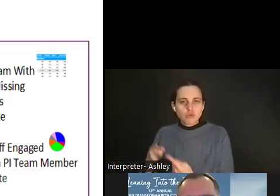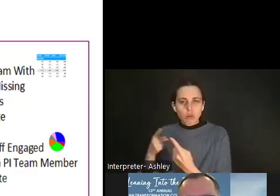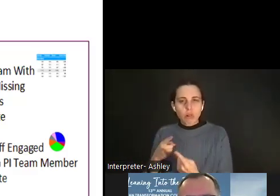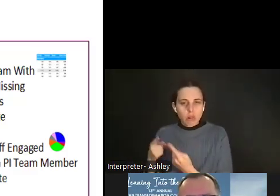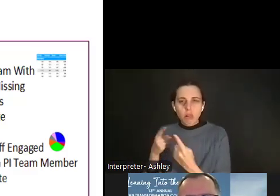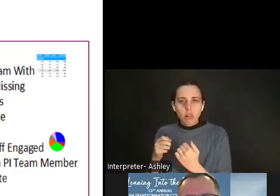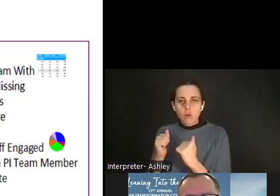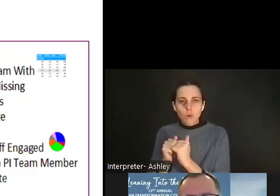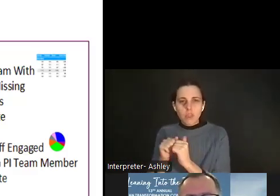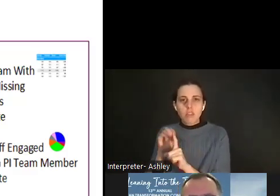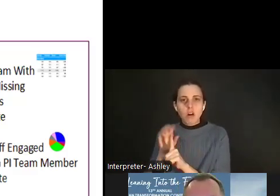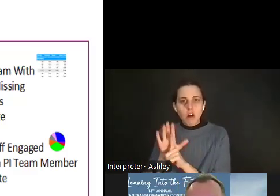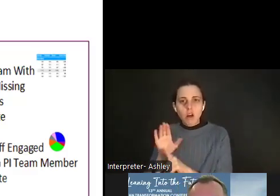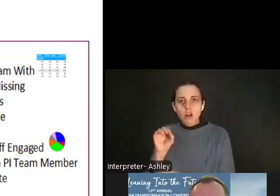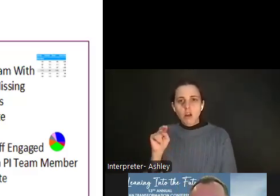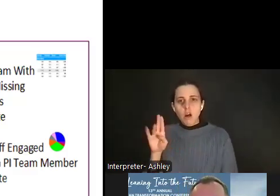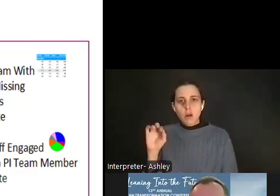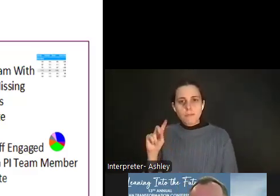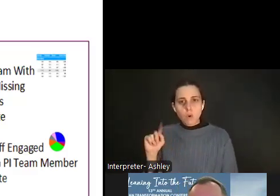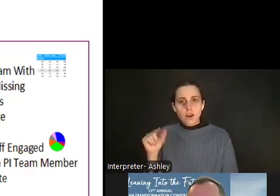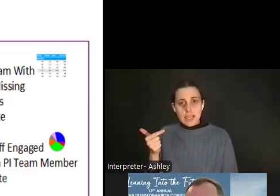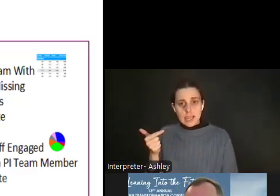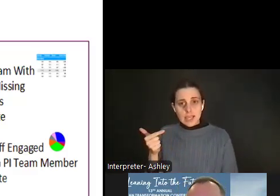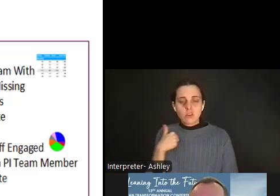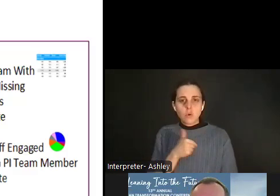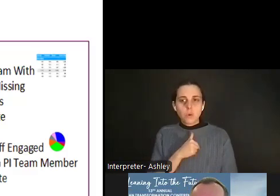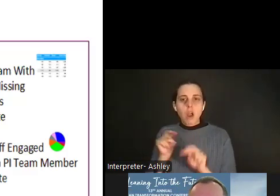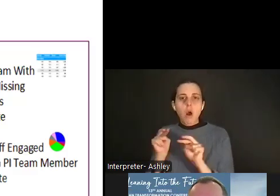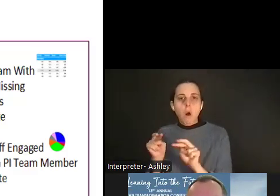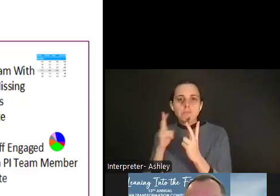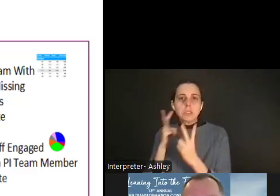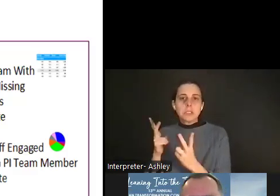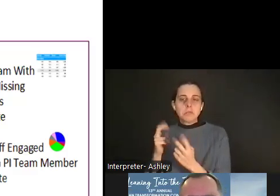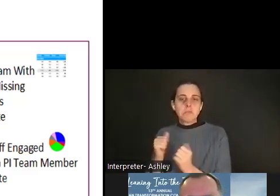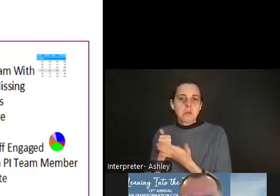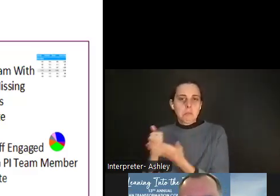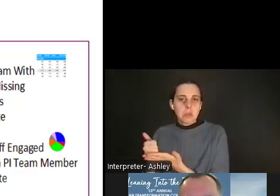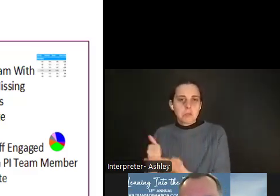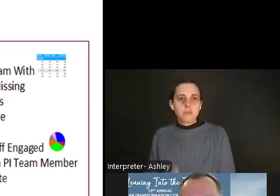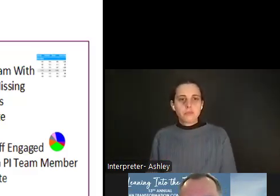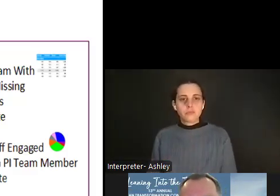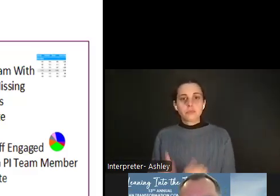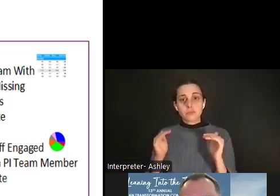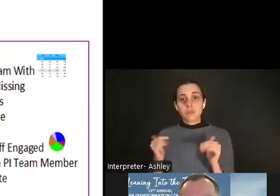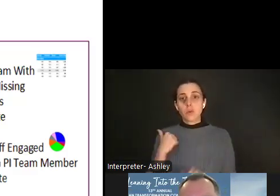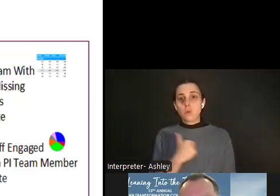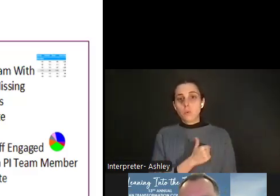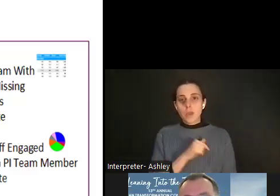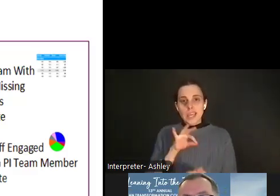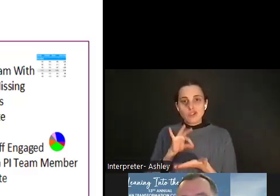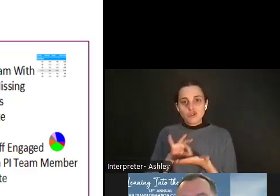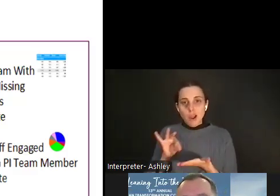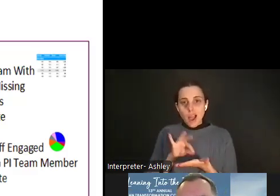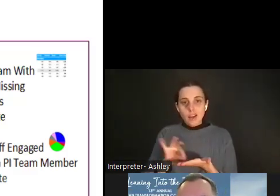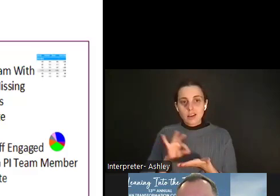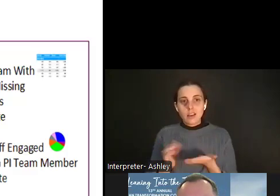data. We also, the third one, actual PI process, we track overall the number of PIs that we've processed